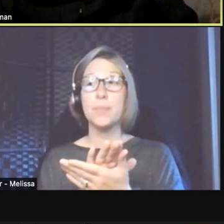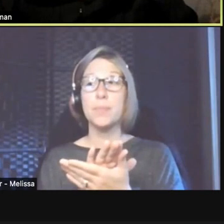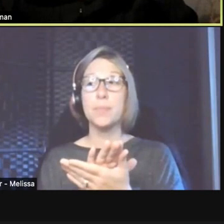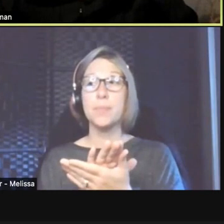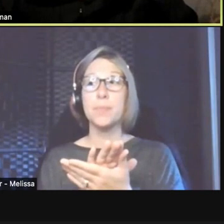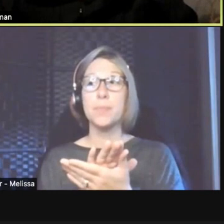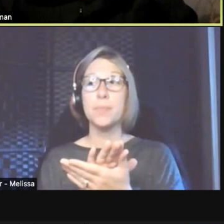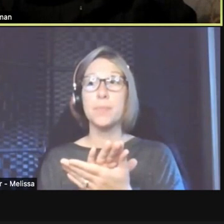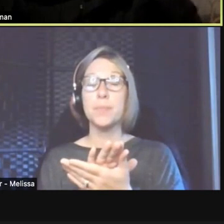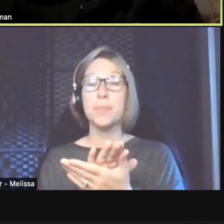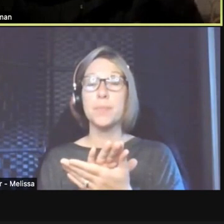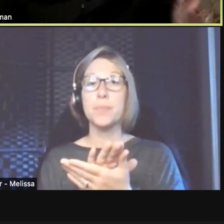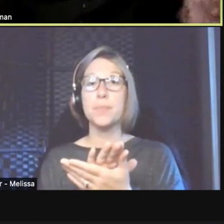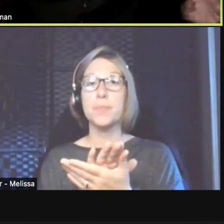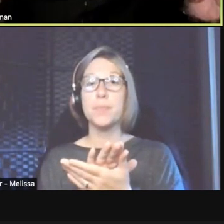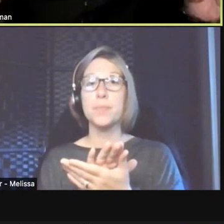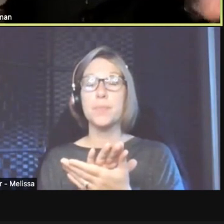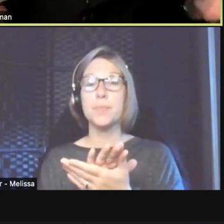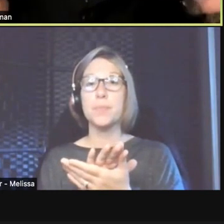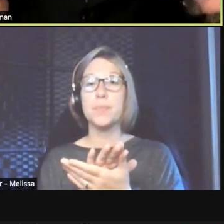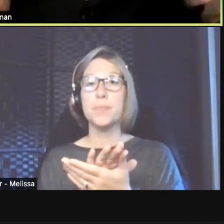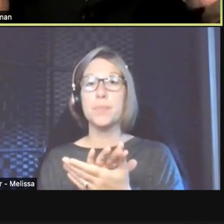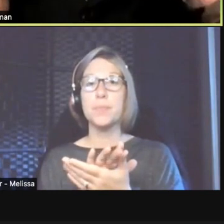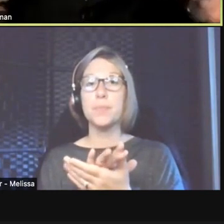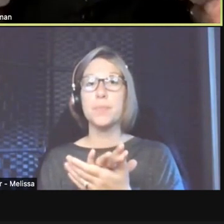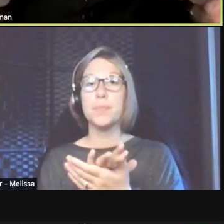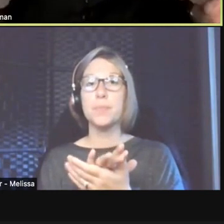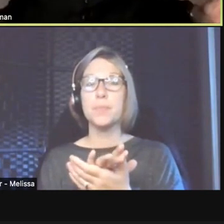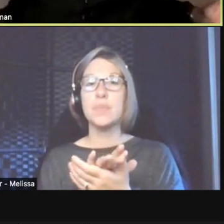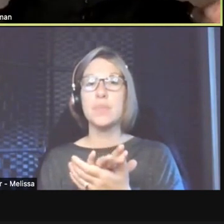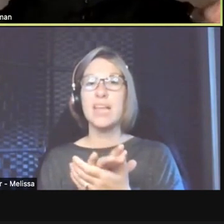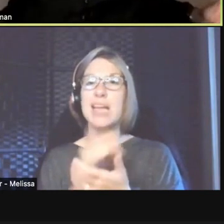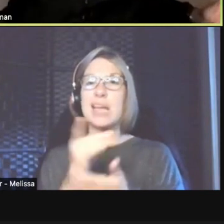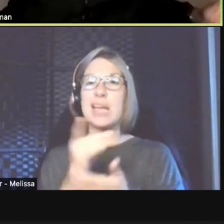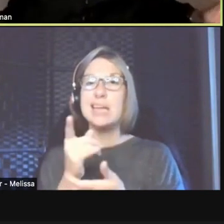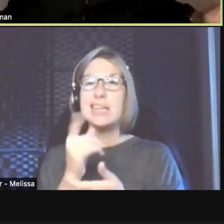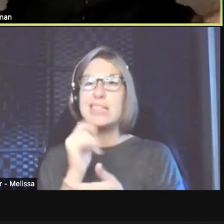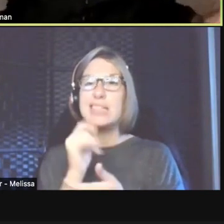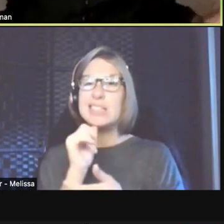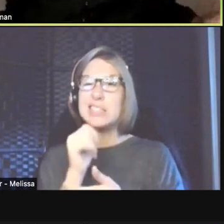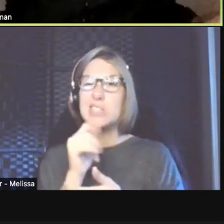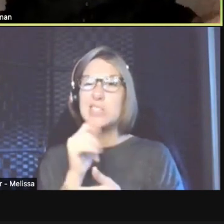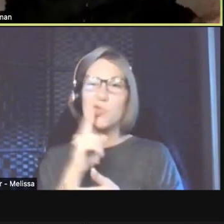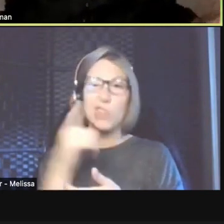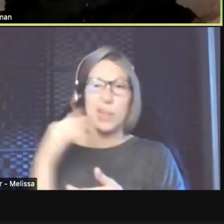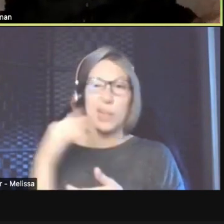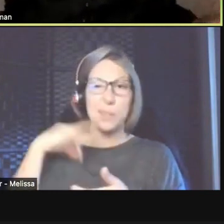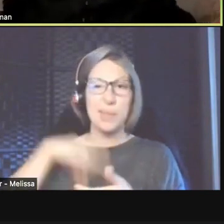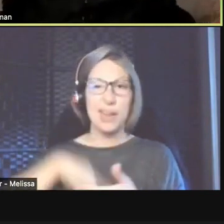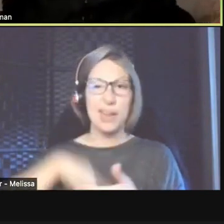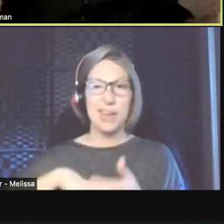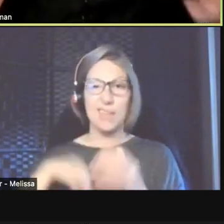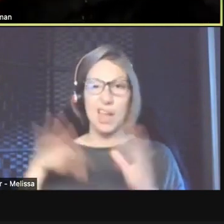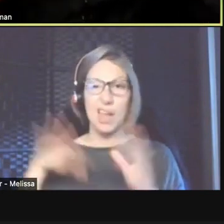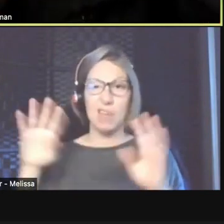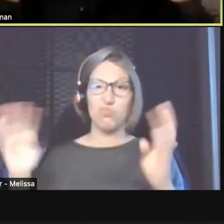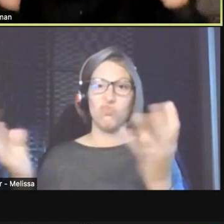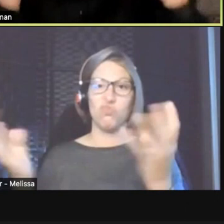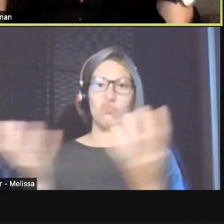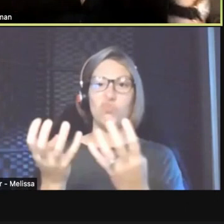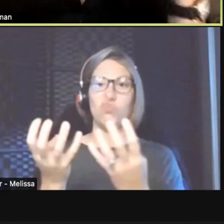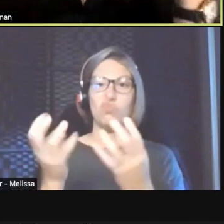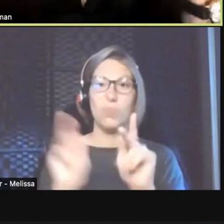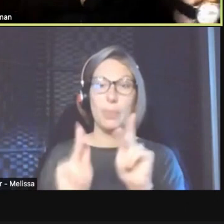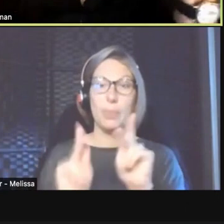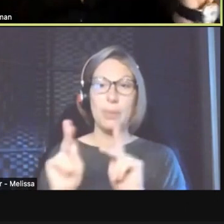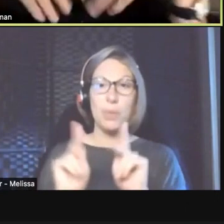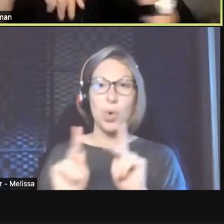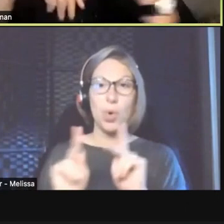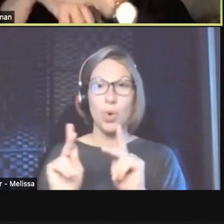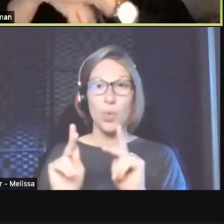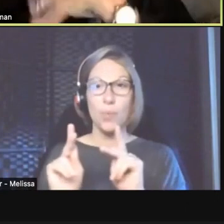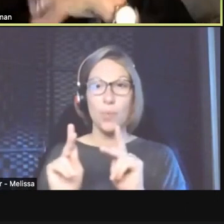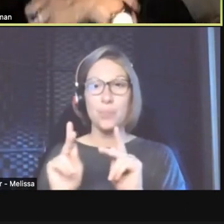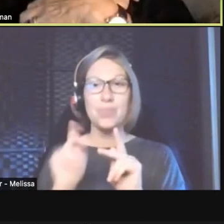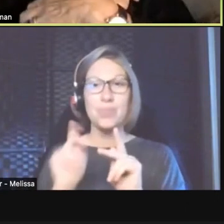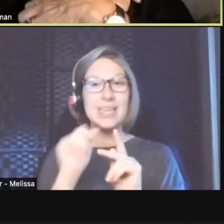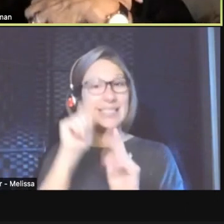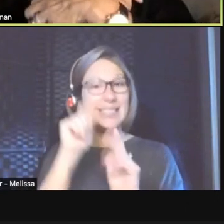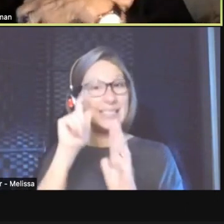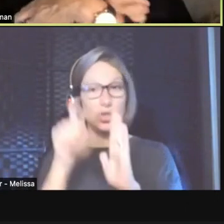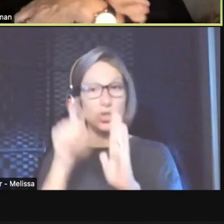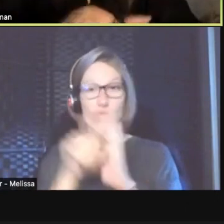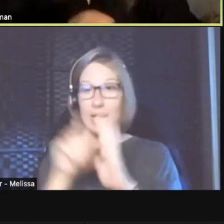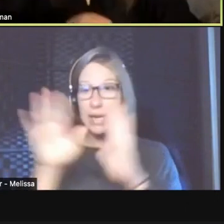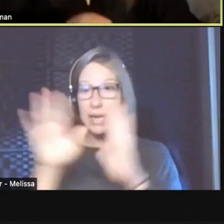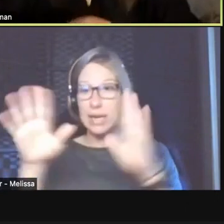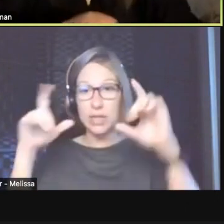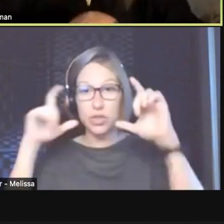he does not really benefit from the people around him. Their faces, he does not recognize their